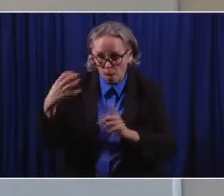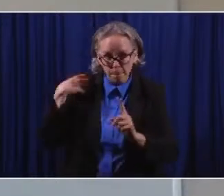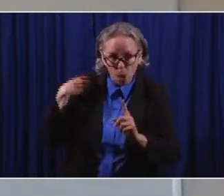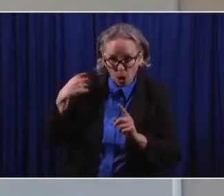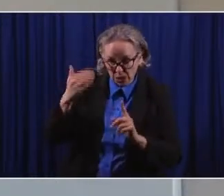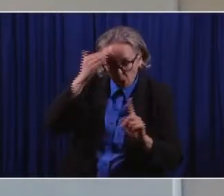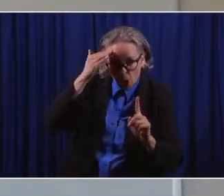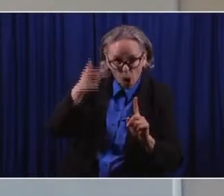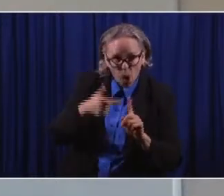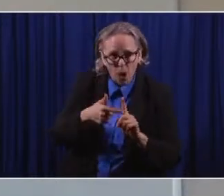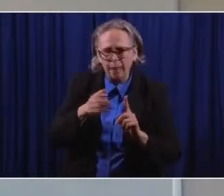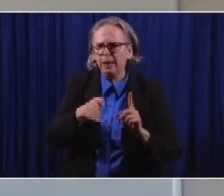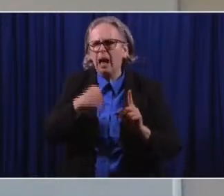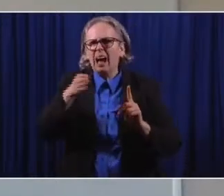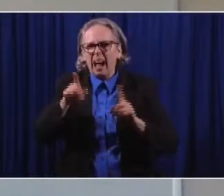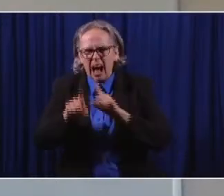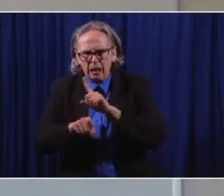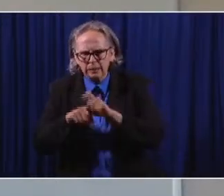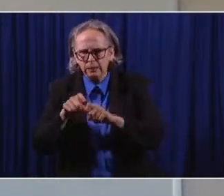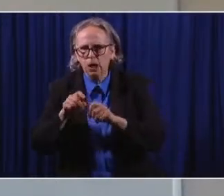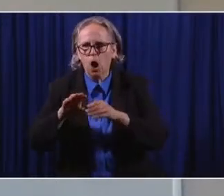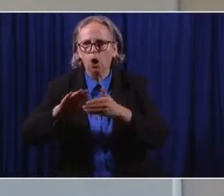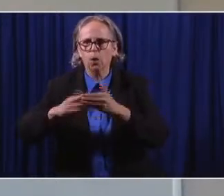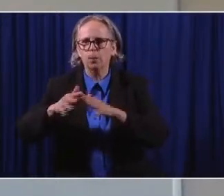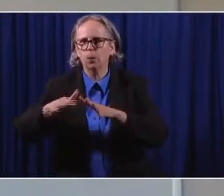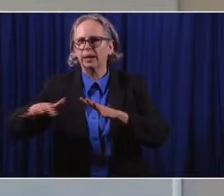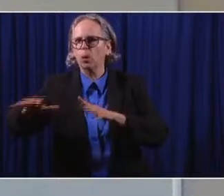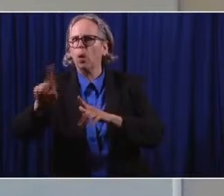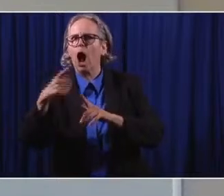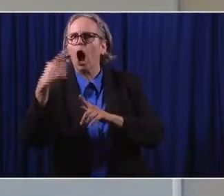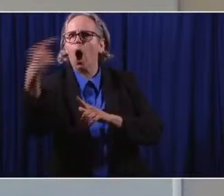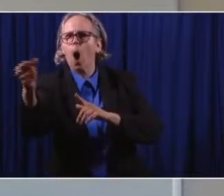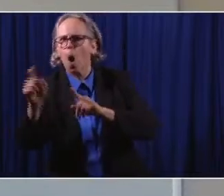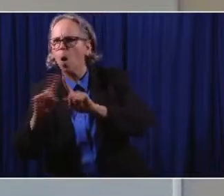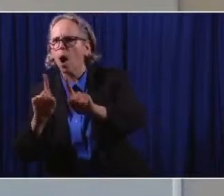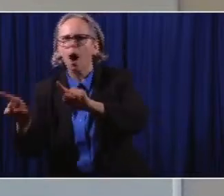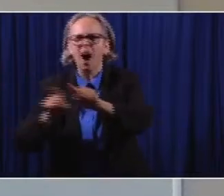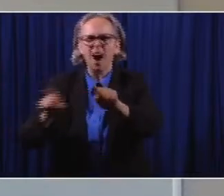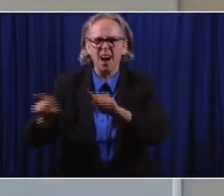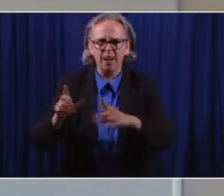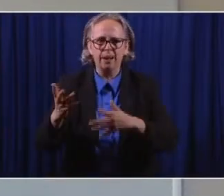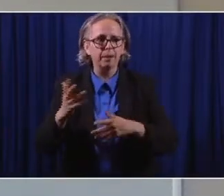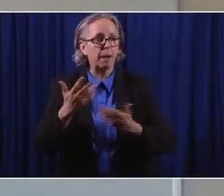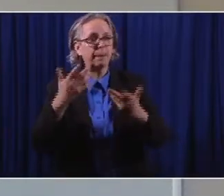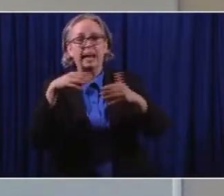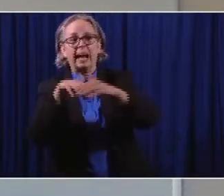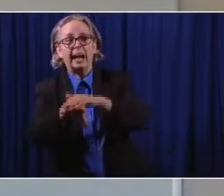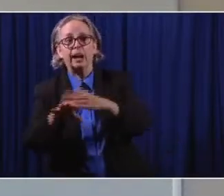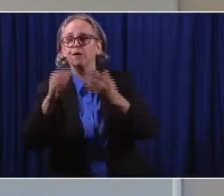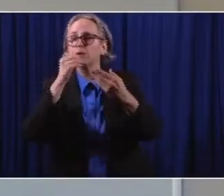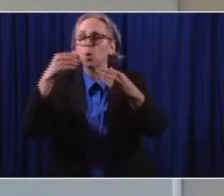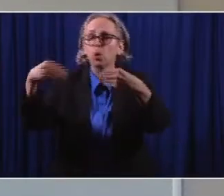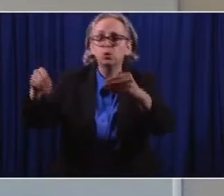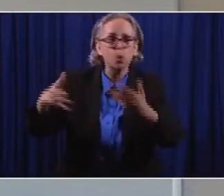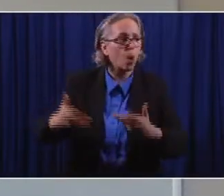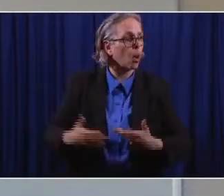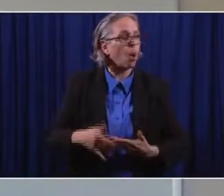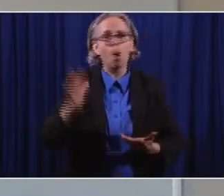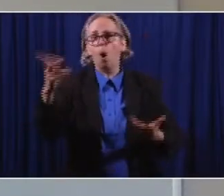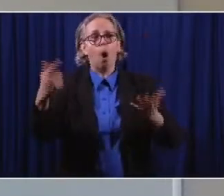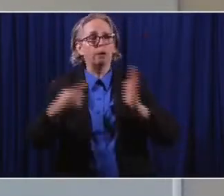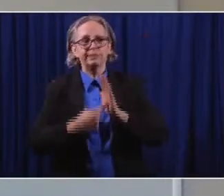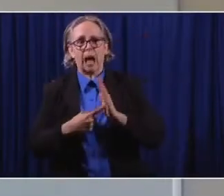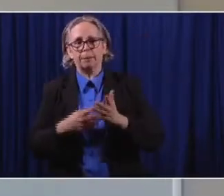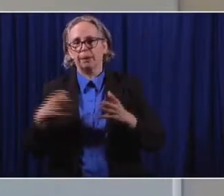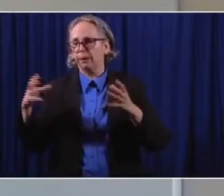on to the community exposures, those that they may have exposed in a more casual setting, whether it be through a lunch, a family